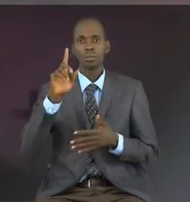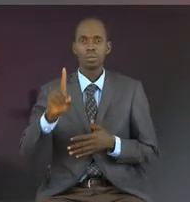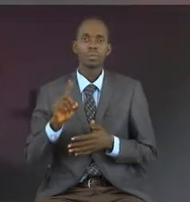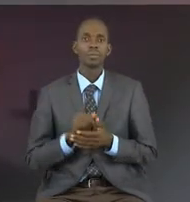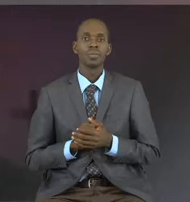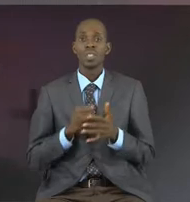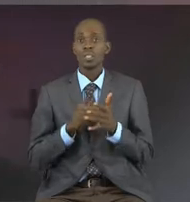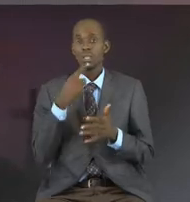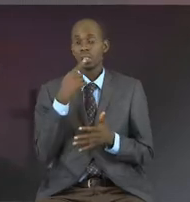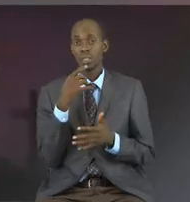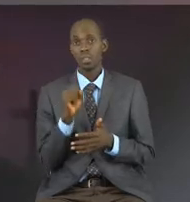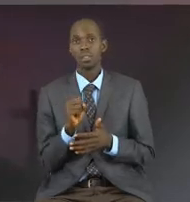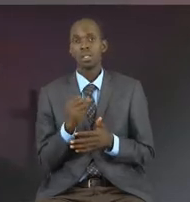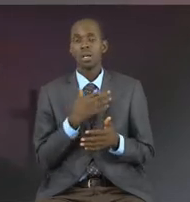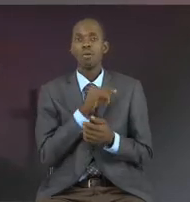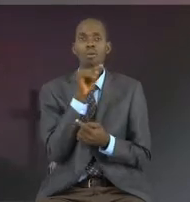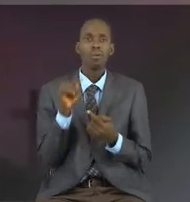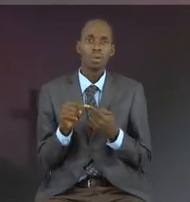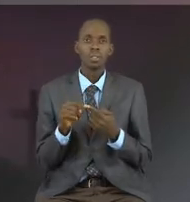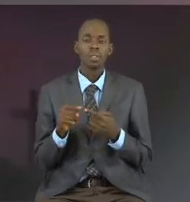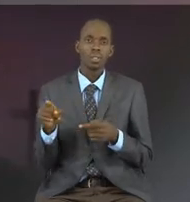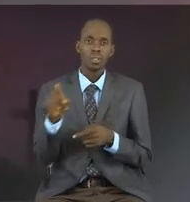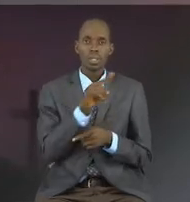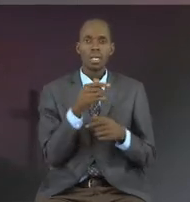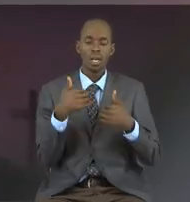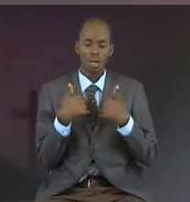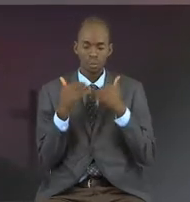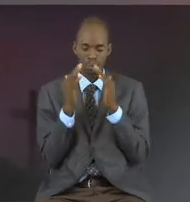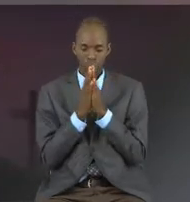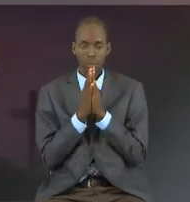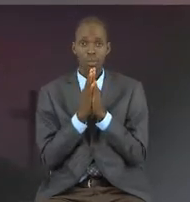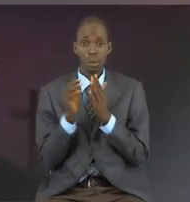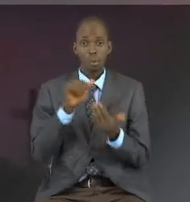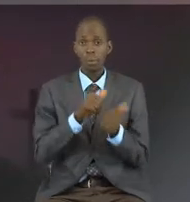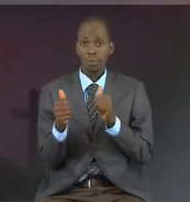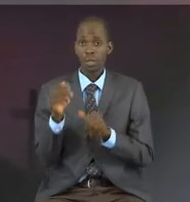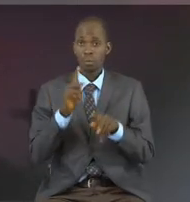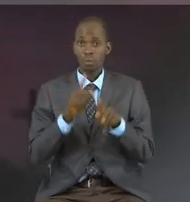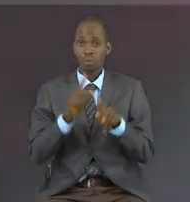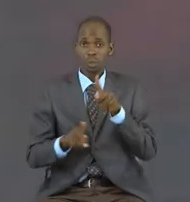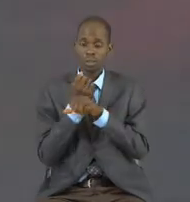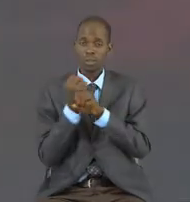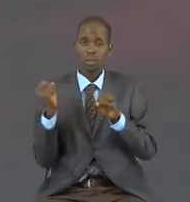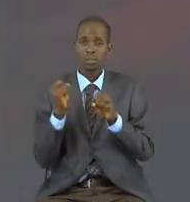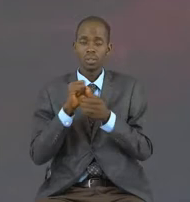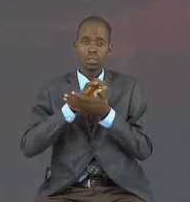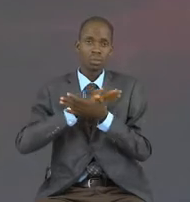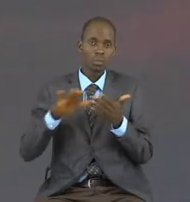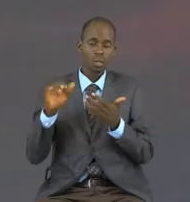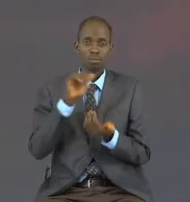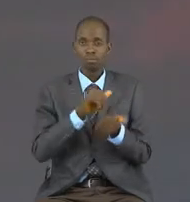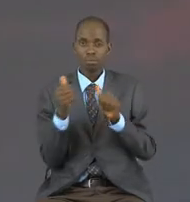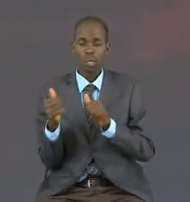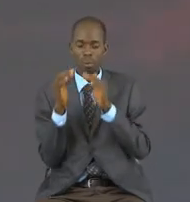and when they had prayed, baptized people, saved, sanctified, baptized, they prayed. When